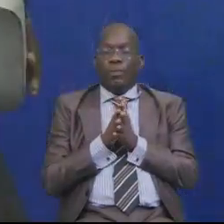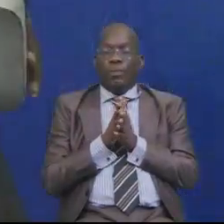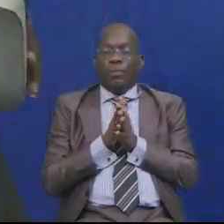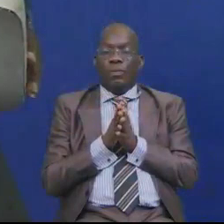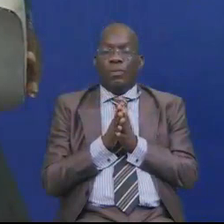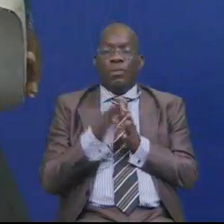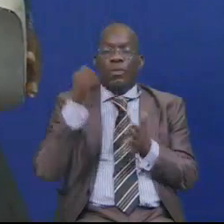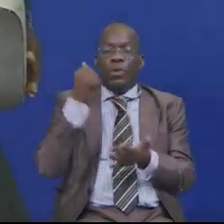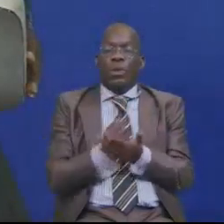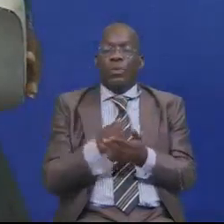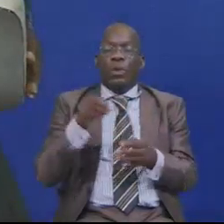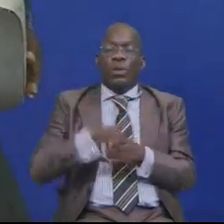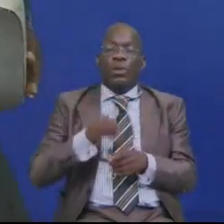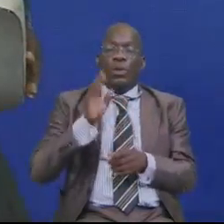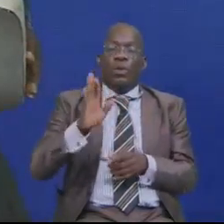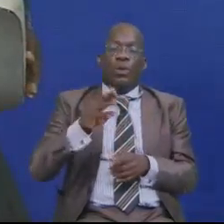Amen in your ministry.